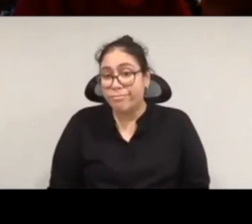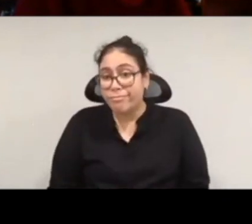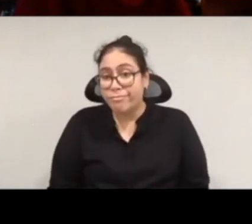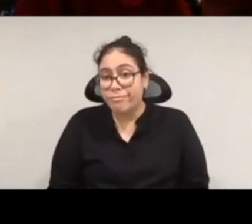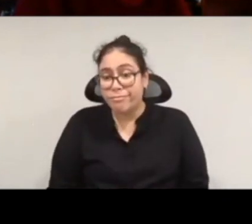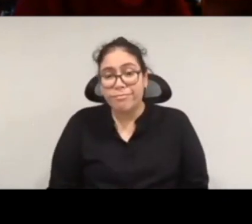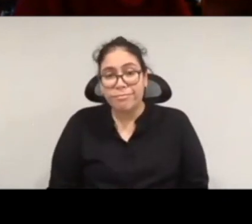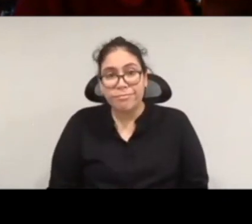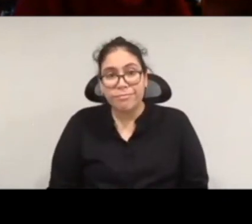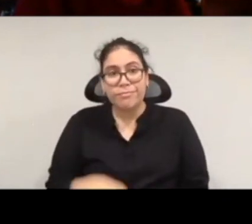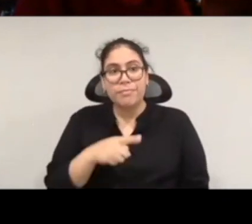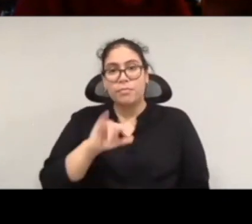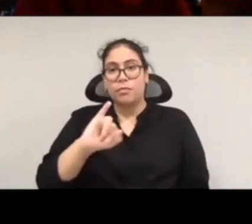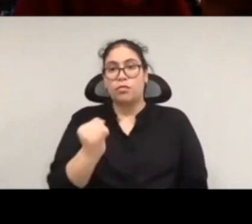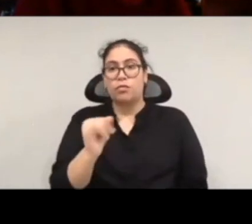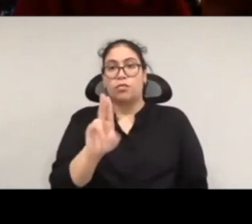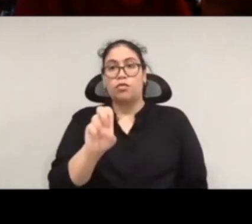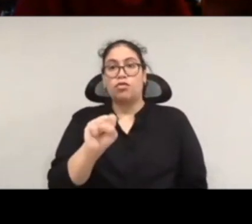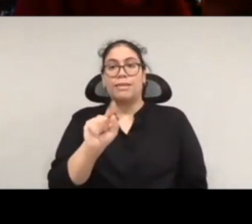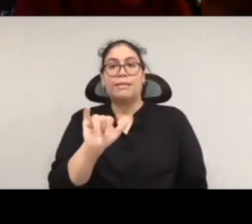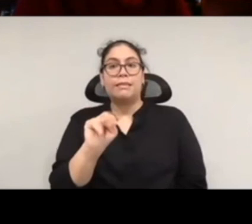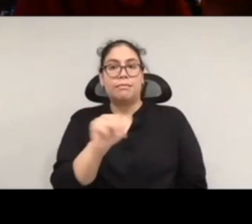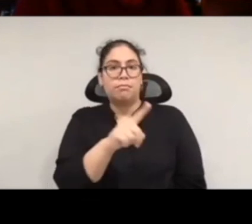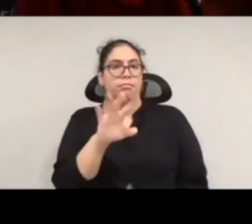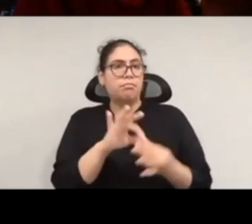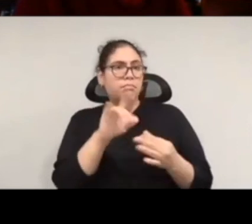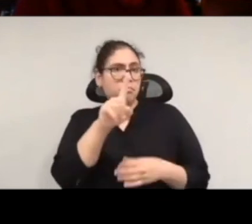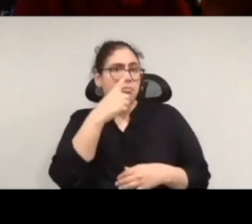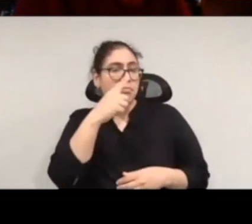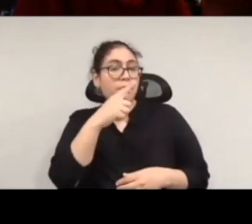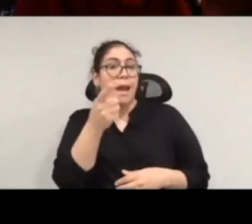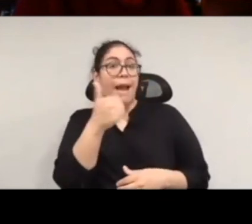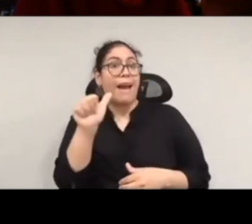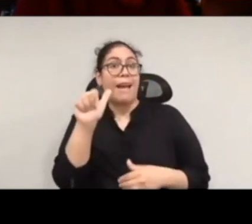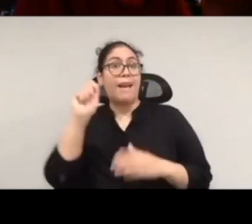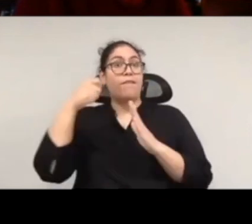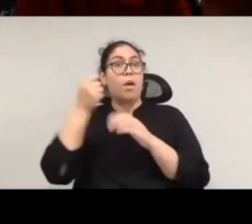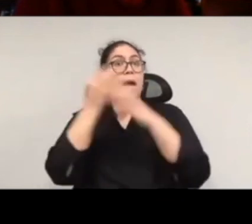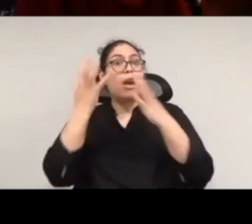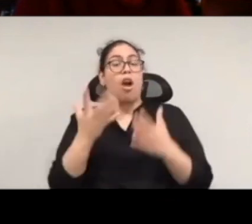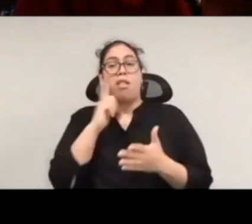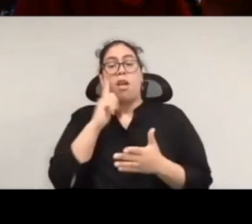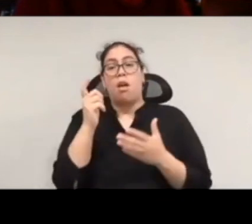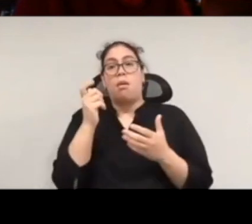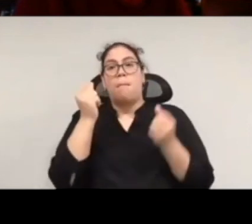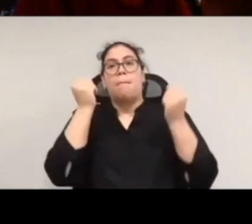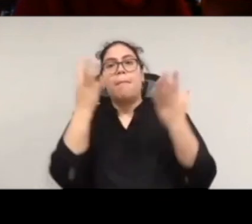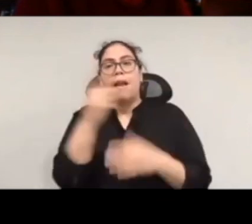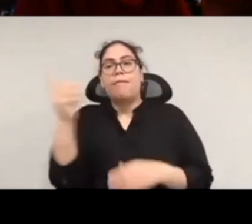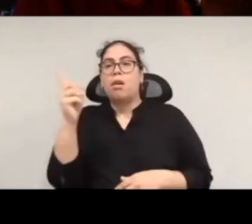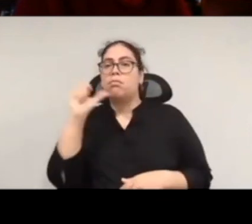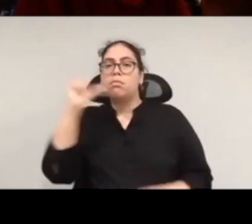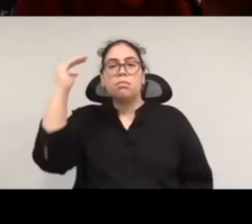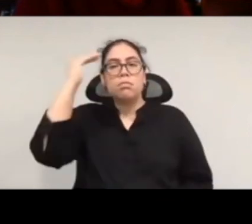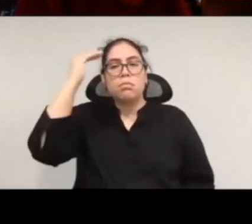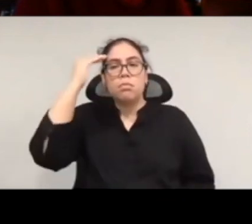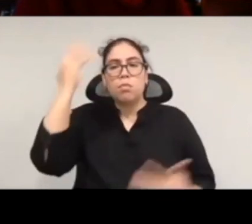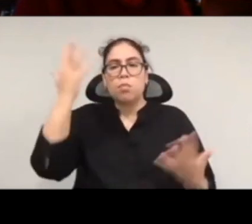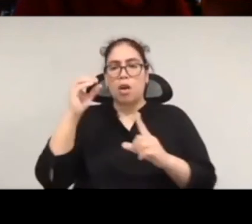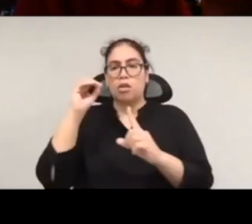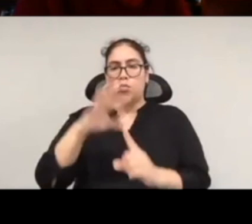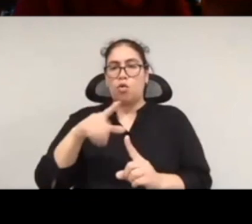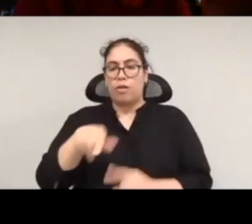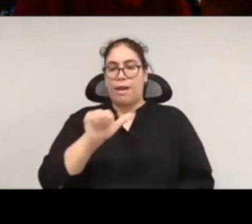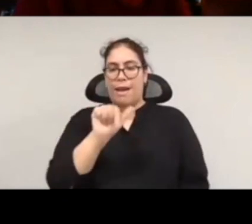Hey, Michelle, really quickly, if I may, I also think Yes. many filmmakers are probably unaware of the amount of exposure that the AD will end up